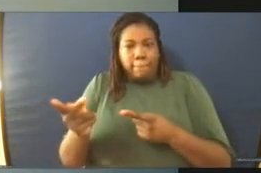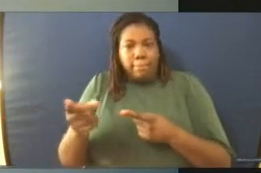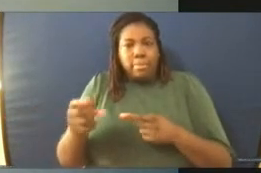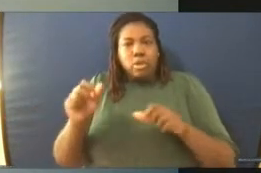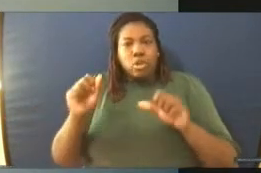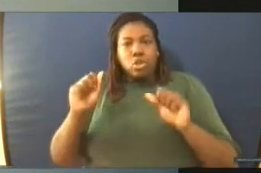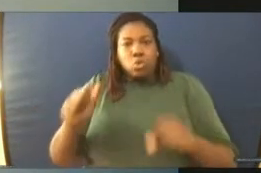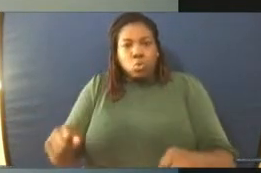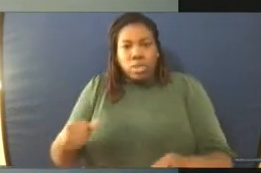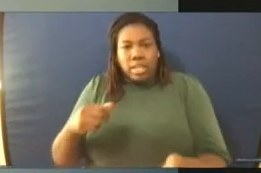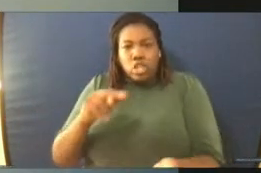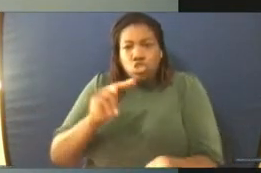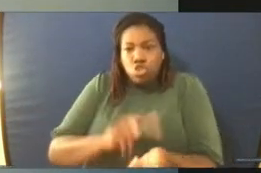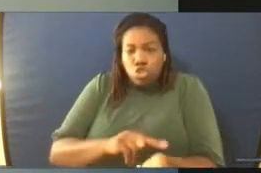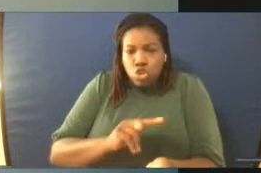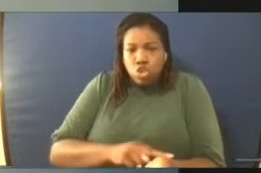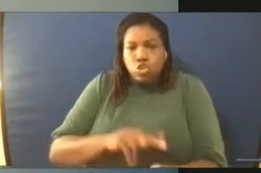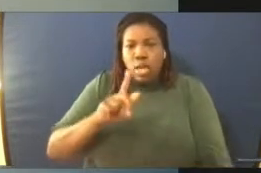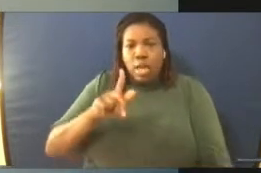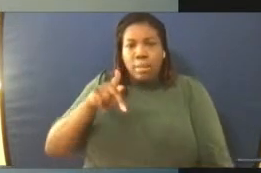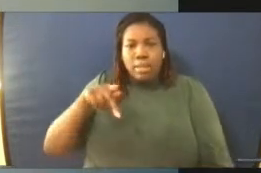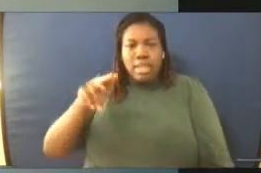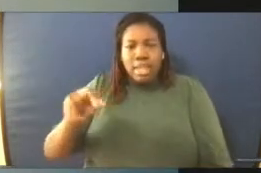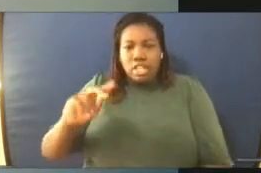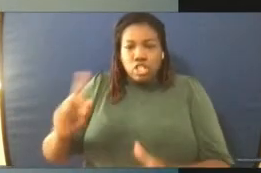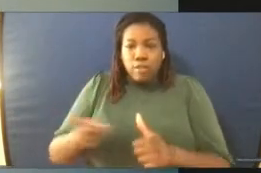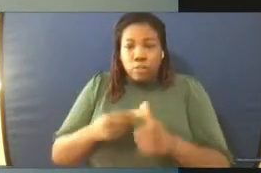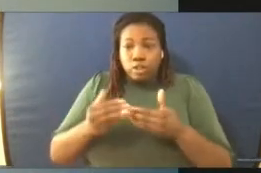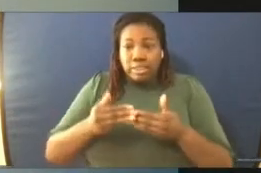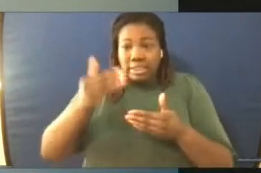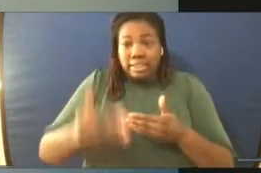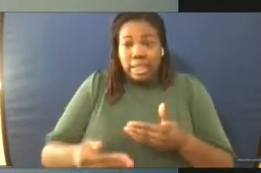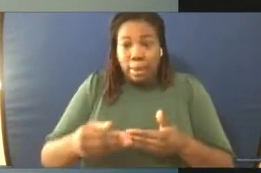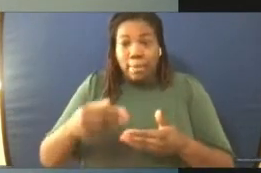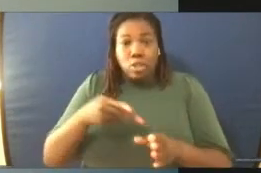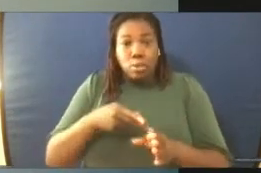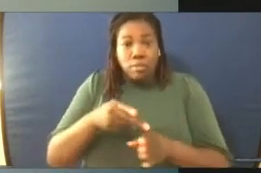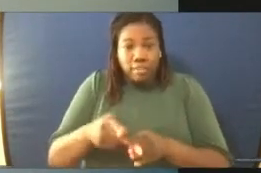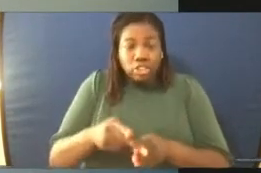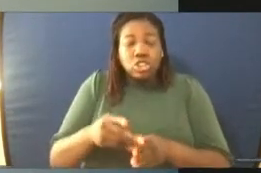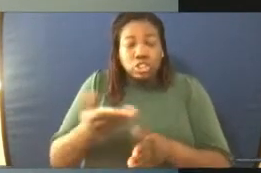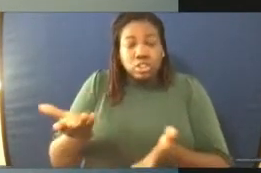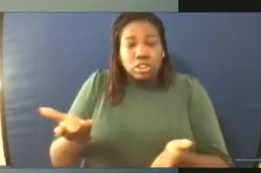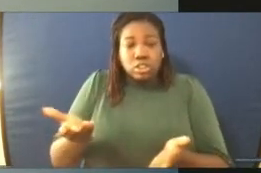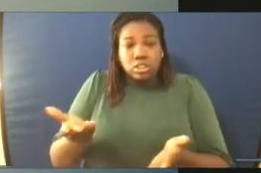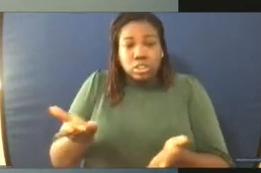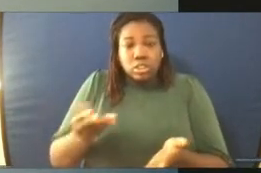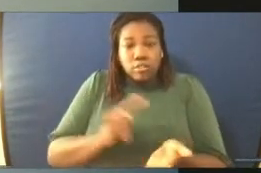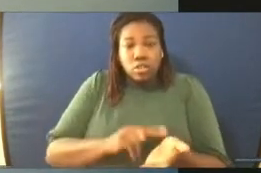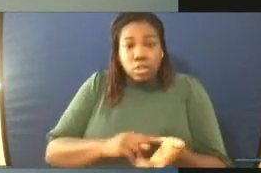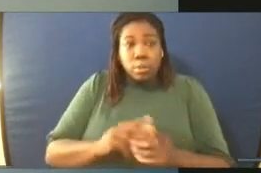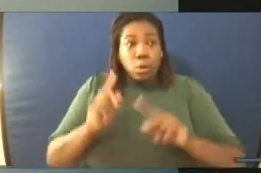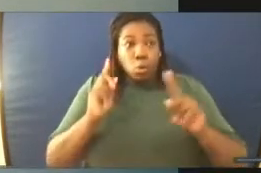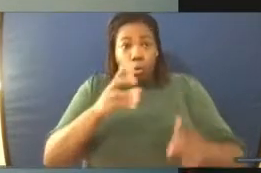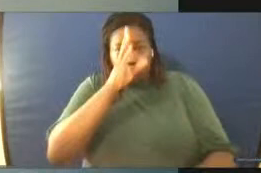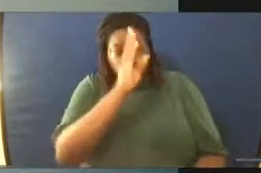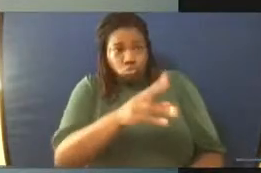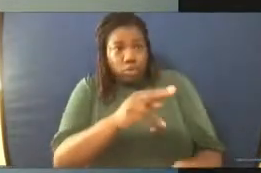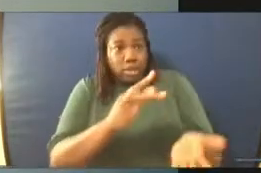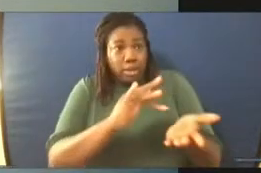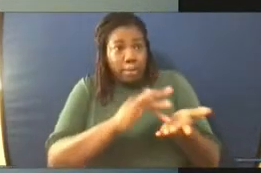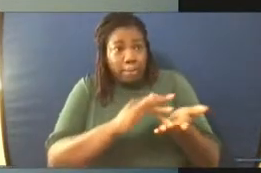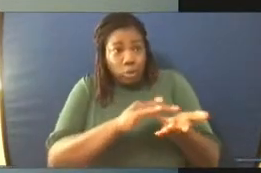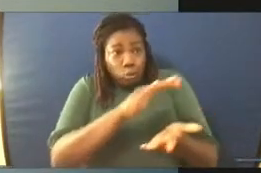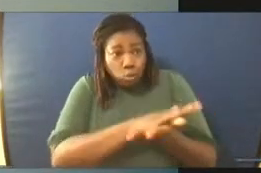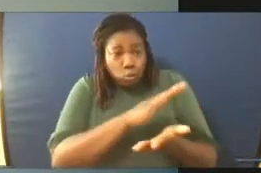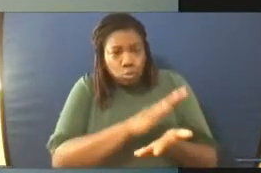your RN or your LVN as a first step into the profession of nursing, right? Whereas going to medical school requires a big leap